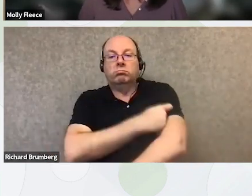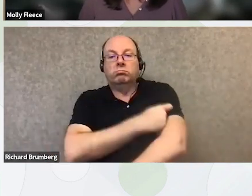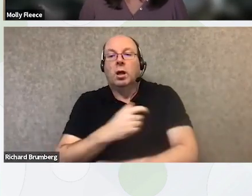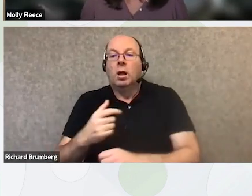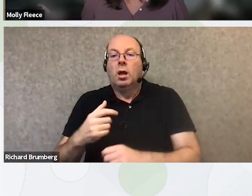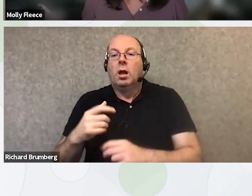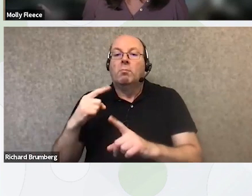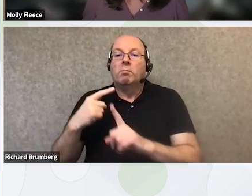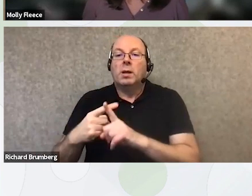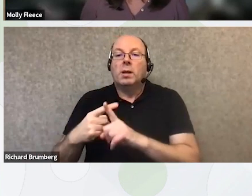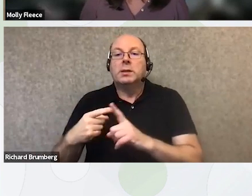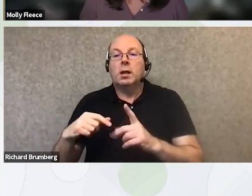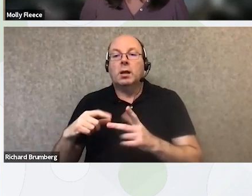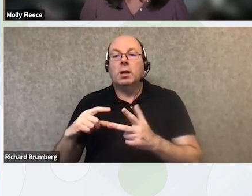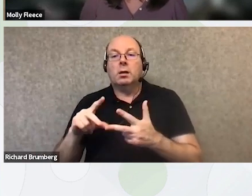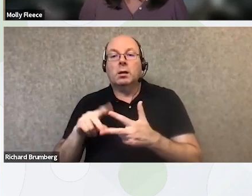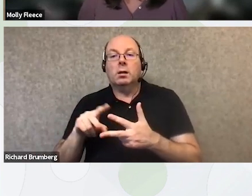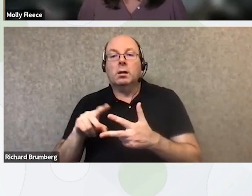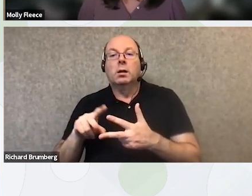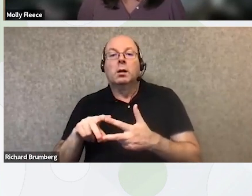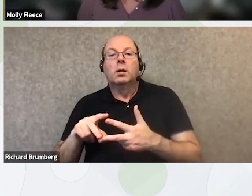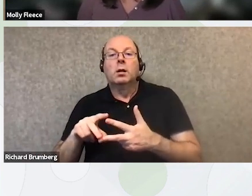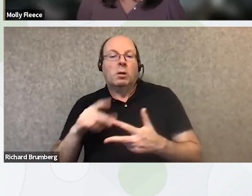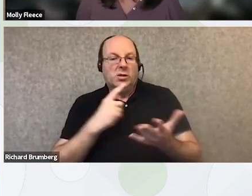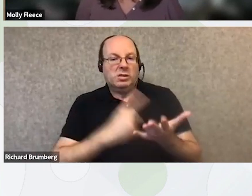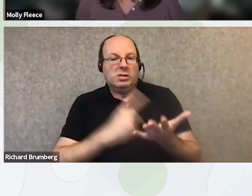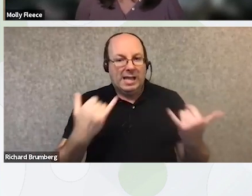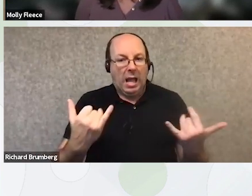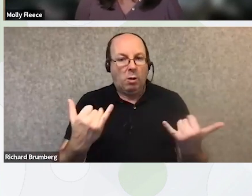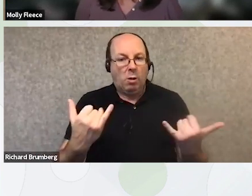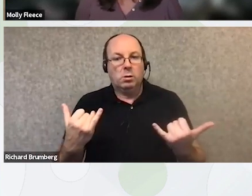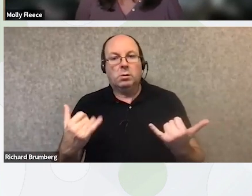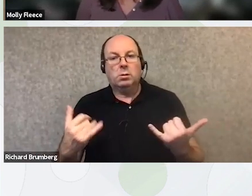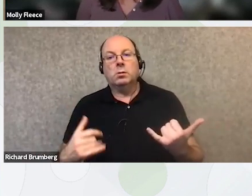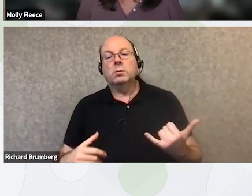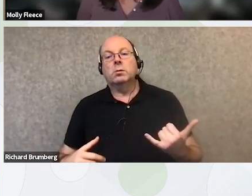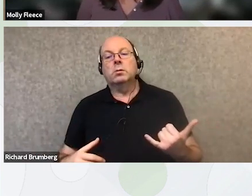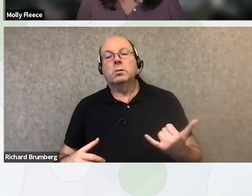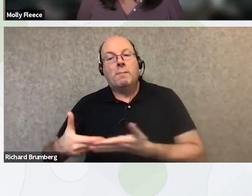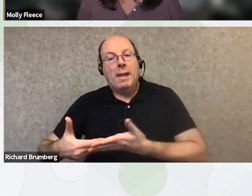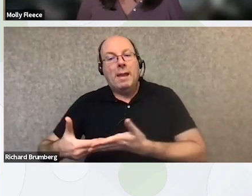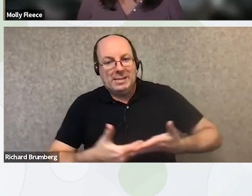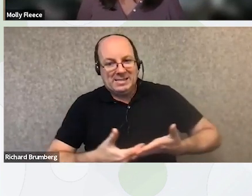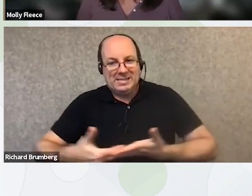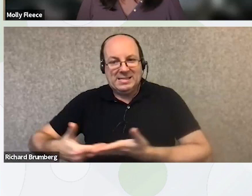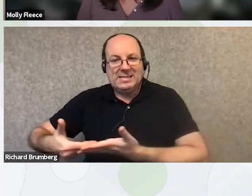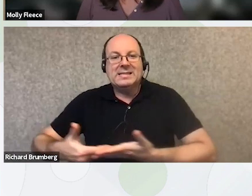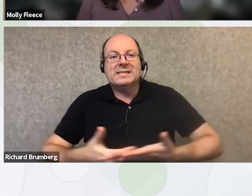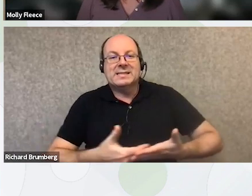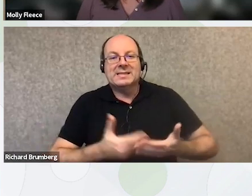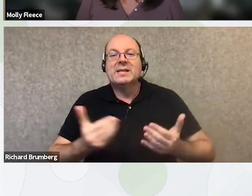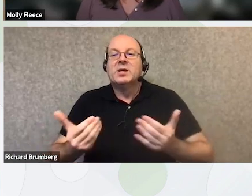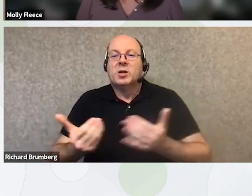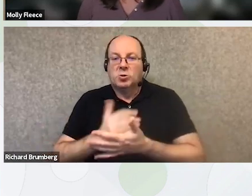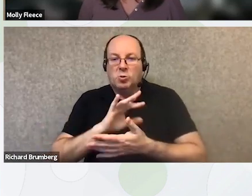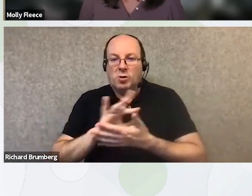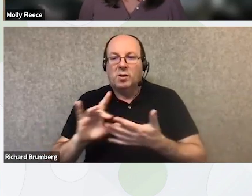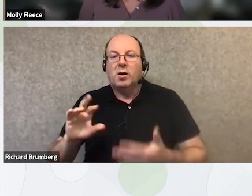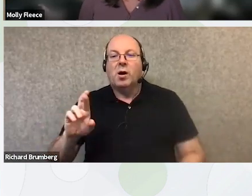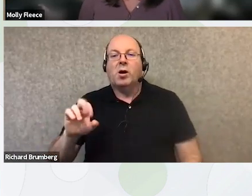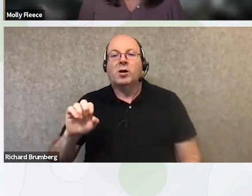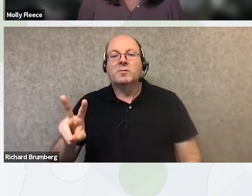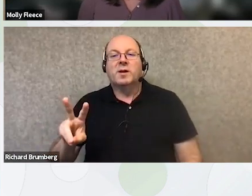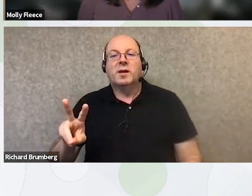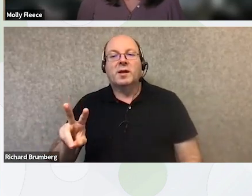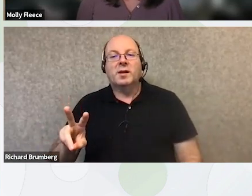talking about here, but happy to try and answer some questions in our babies. So we have some new options for RSV antibody